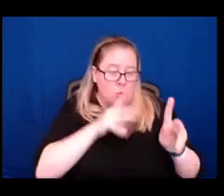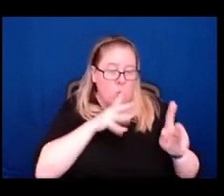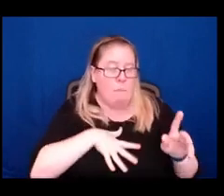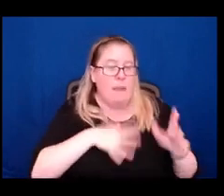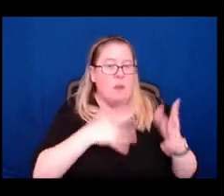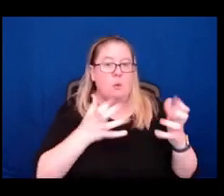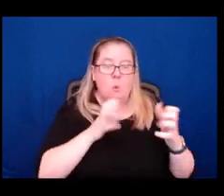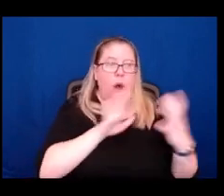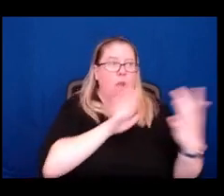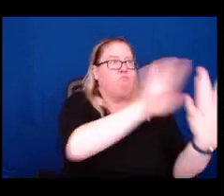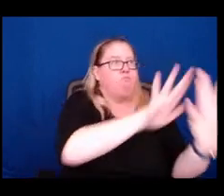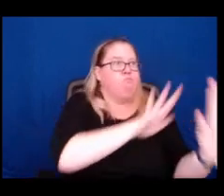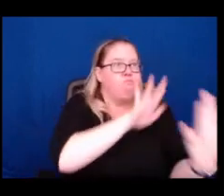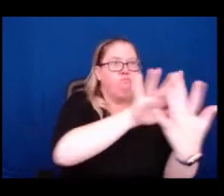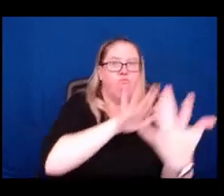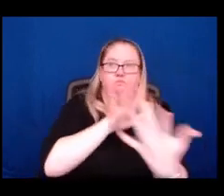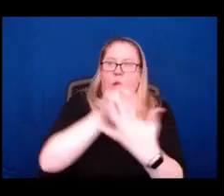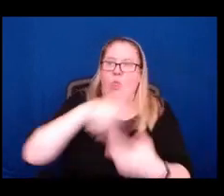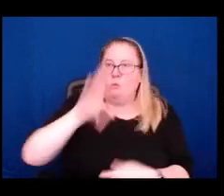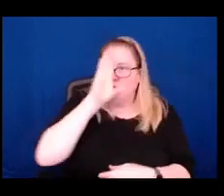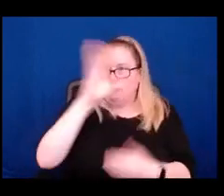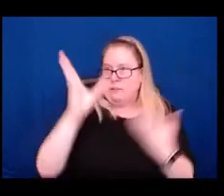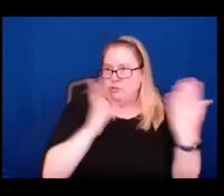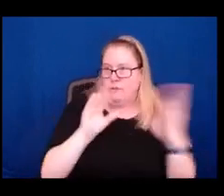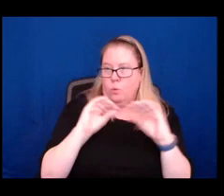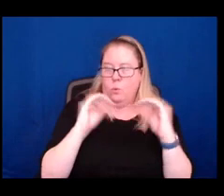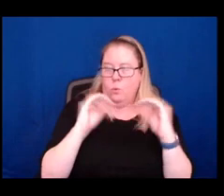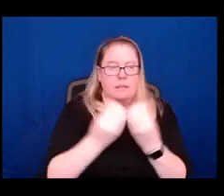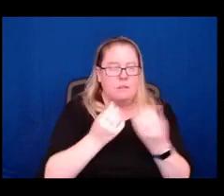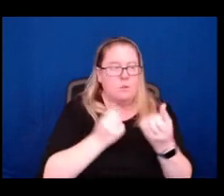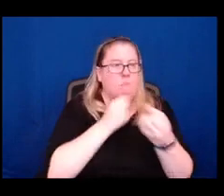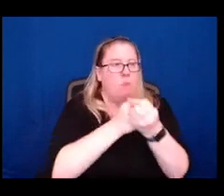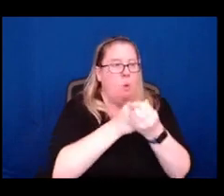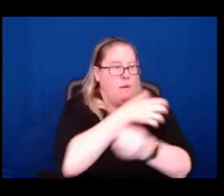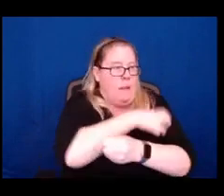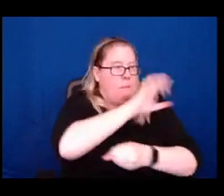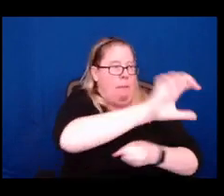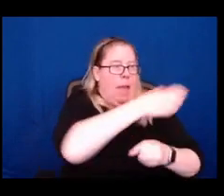reach those direct service organizations that are supporting and